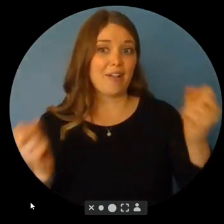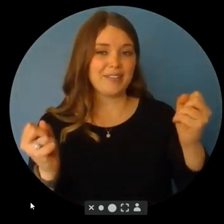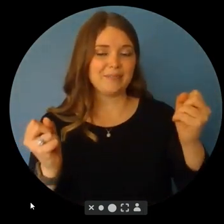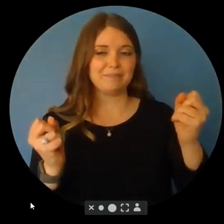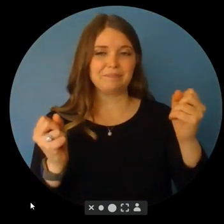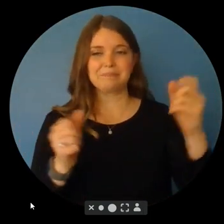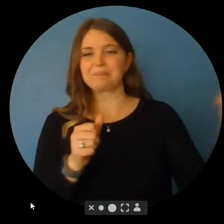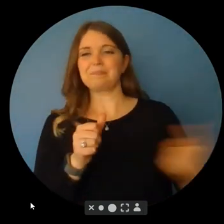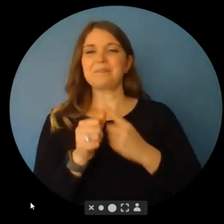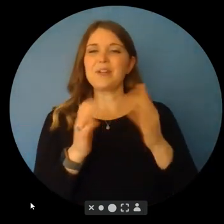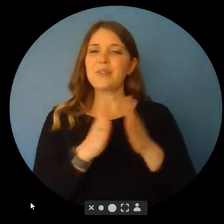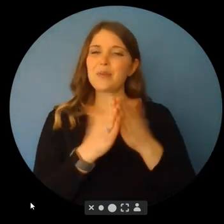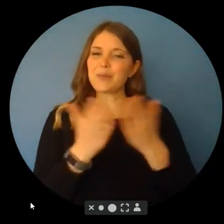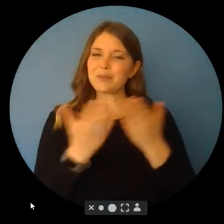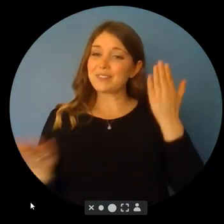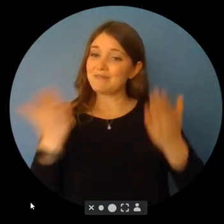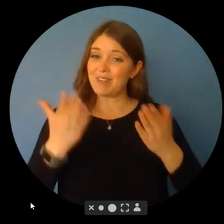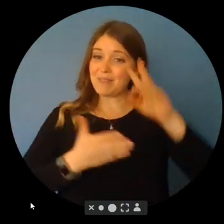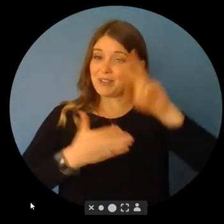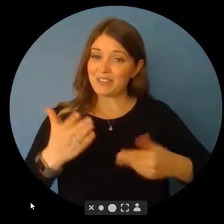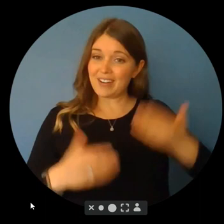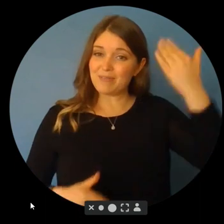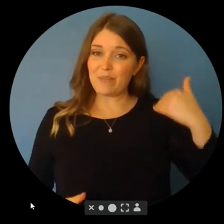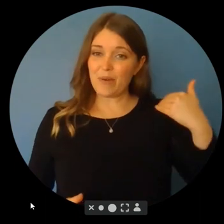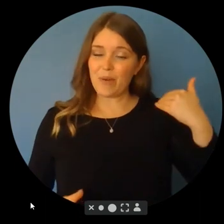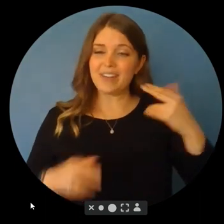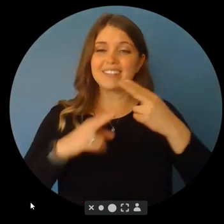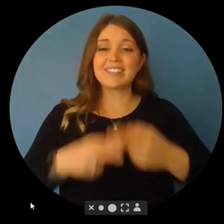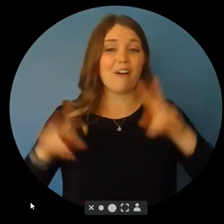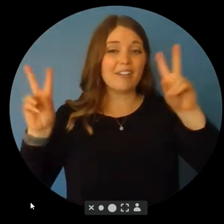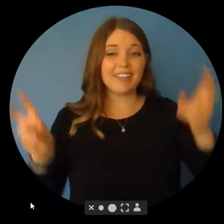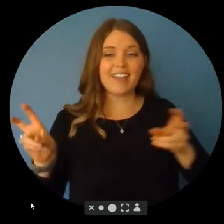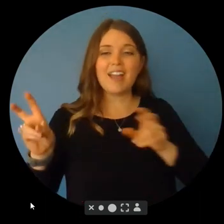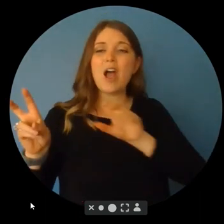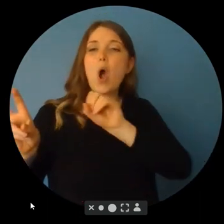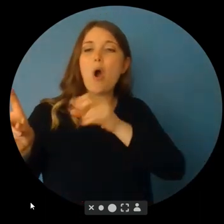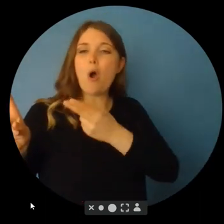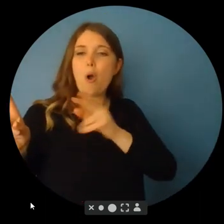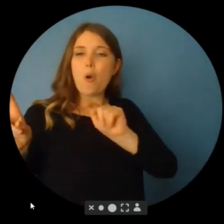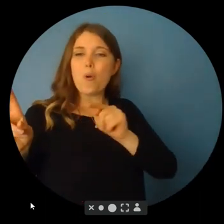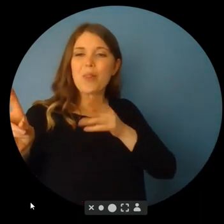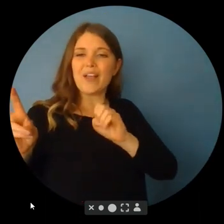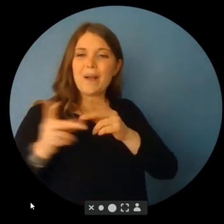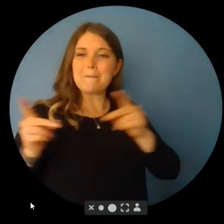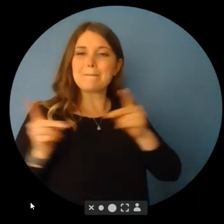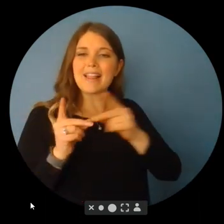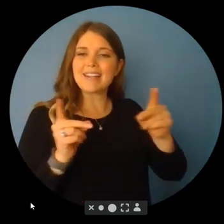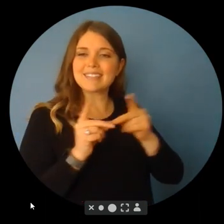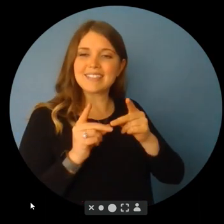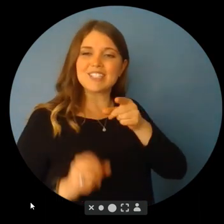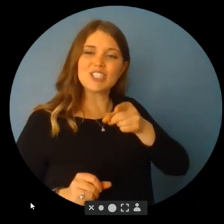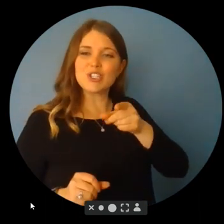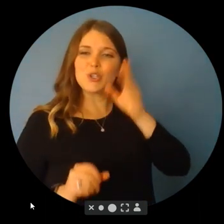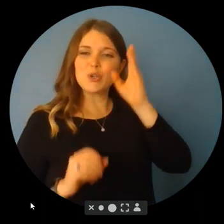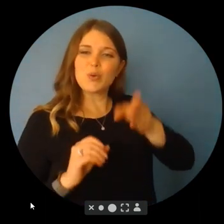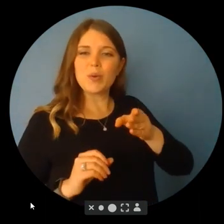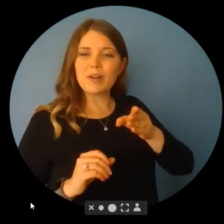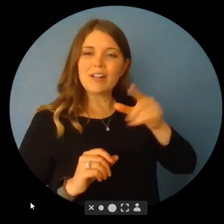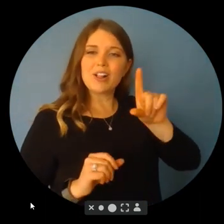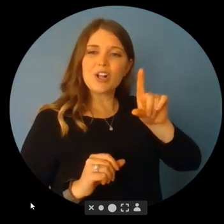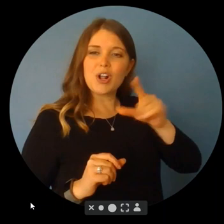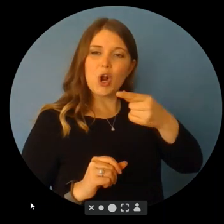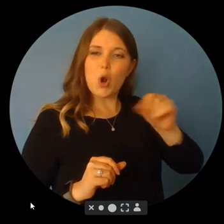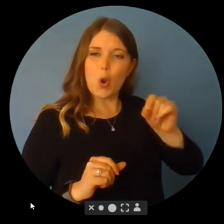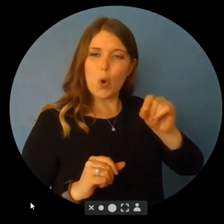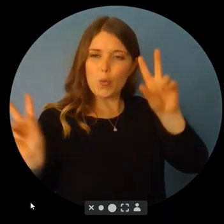first book, you may have read this one before. It's called Oh, the Places You'll Go by